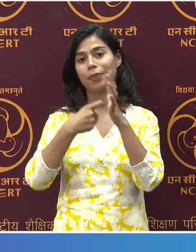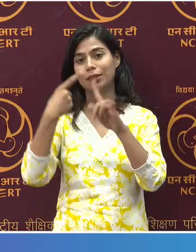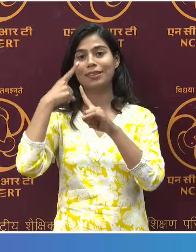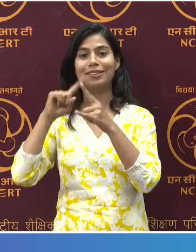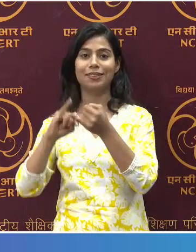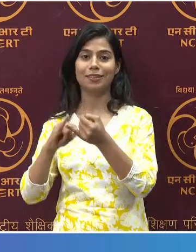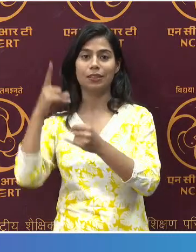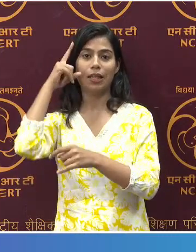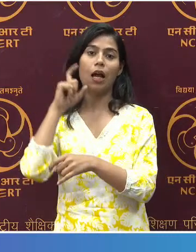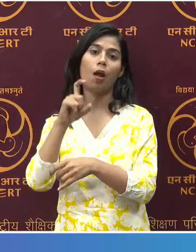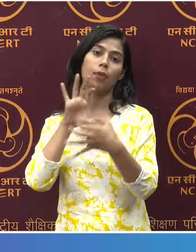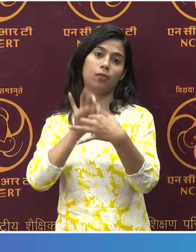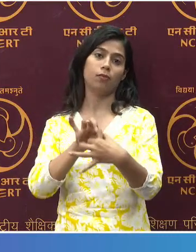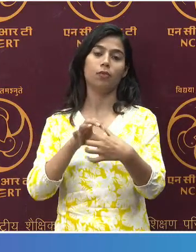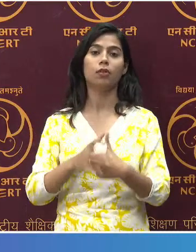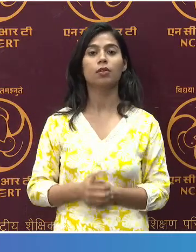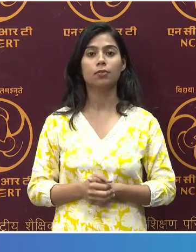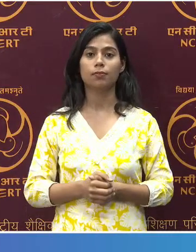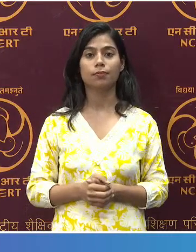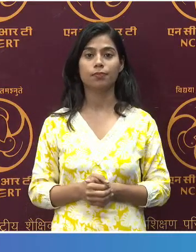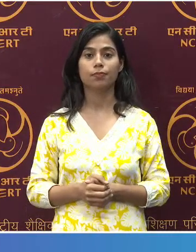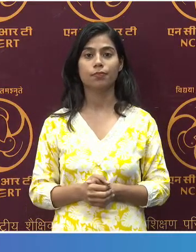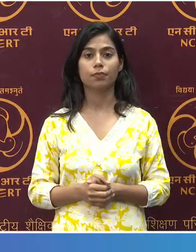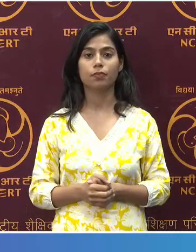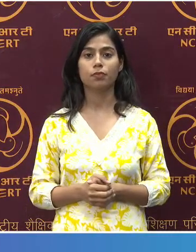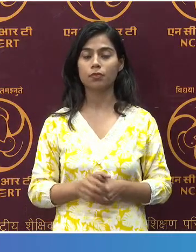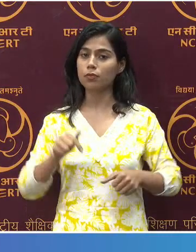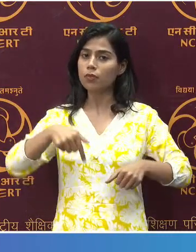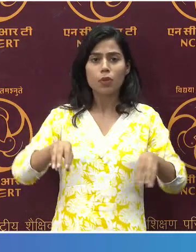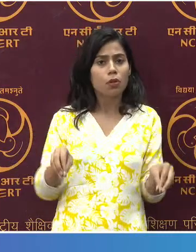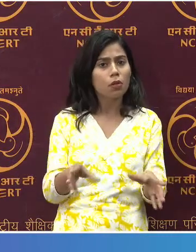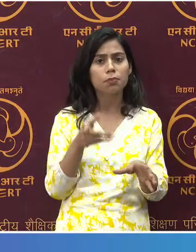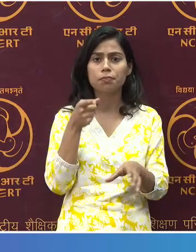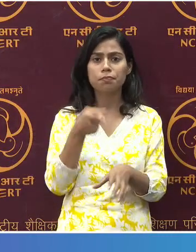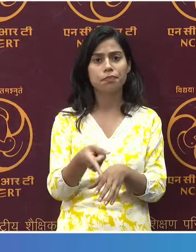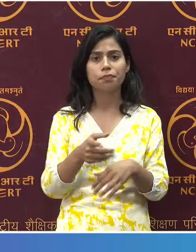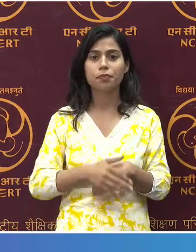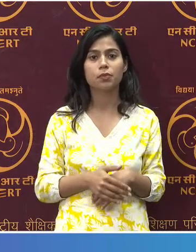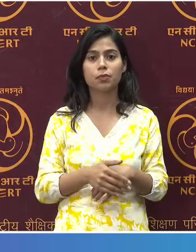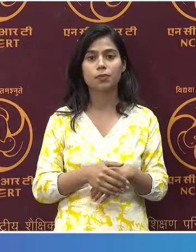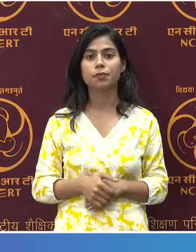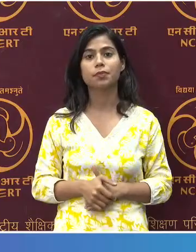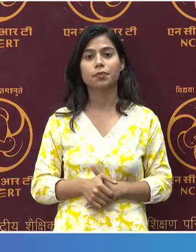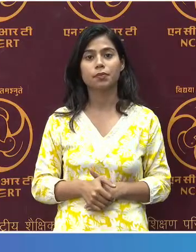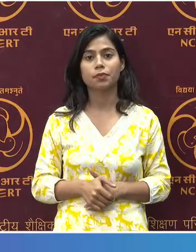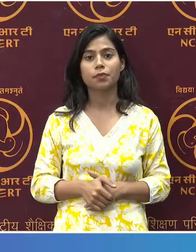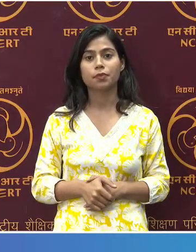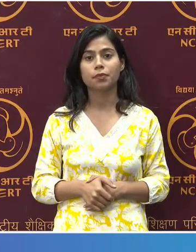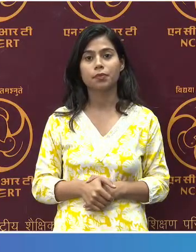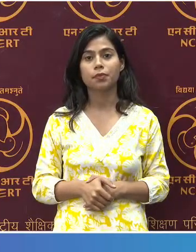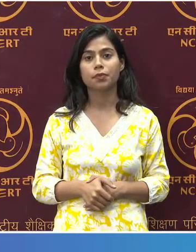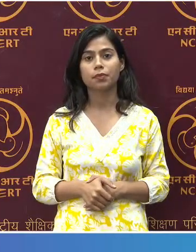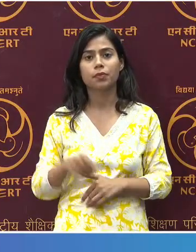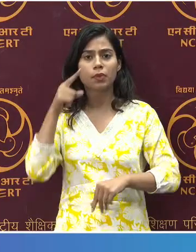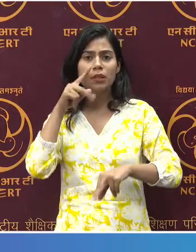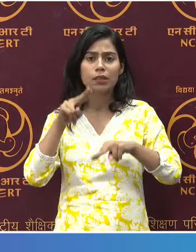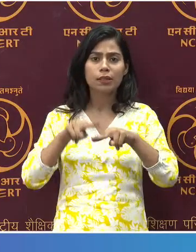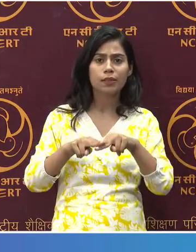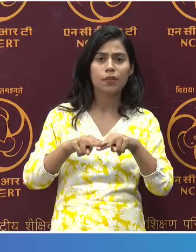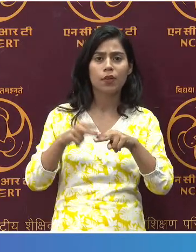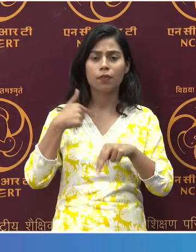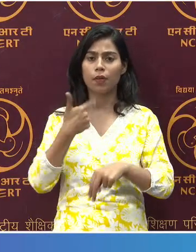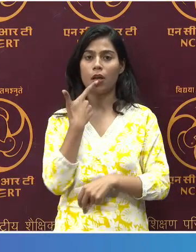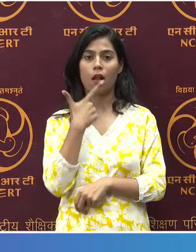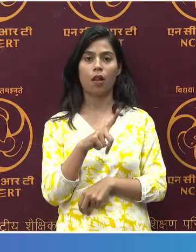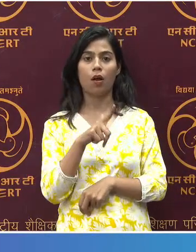will be discussed in today's class. Right sir. So sir, let's start with the presentation, and if you can allow